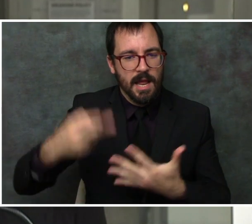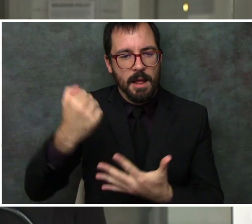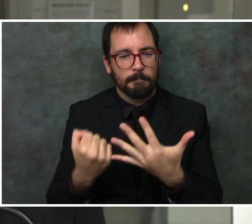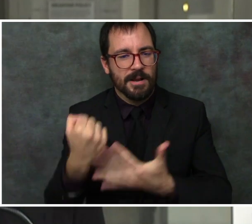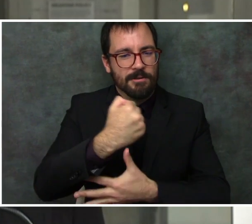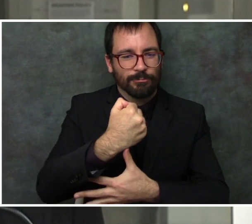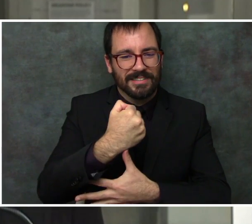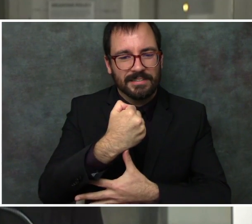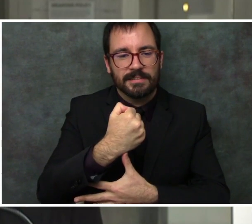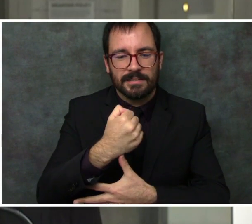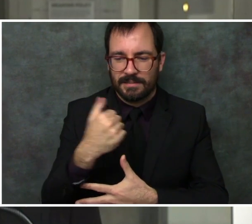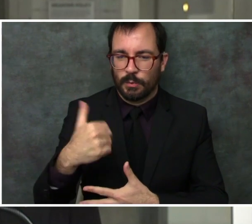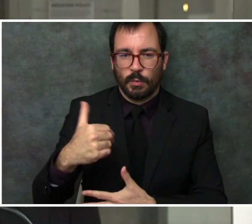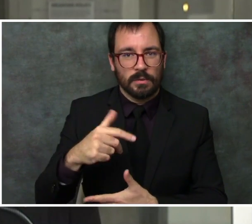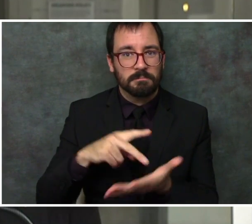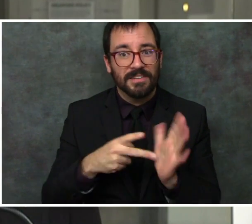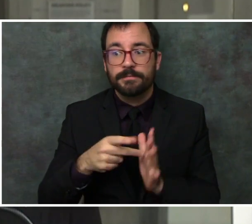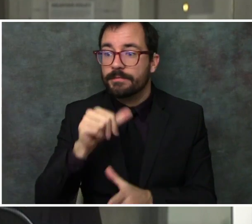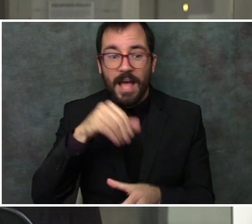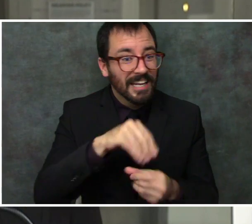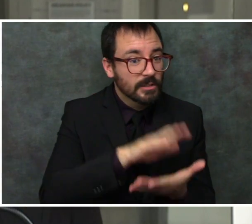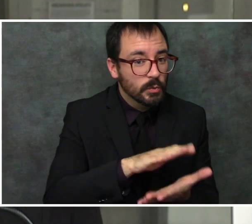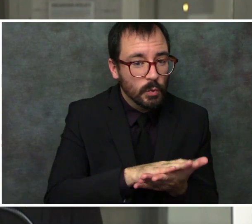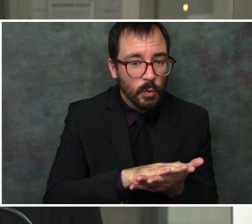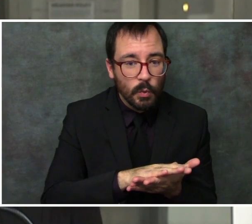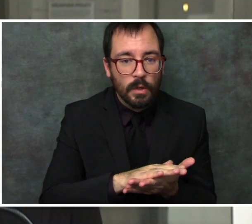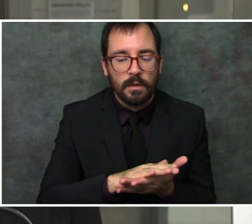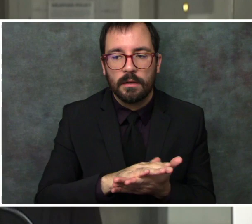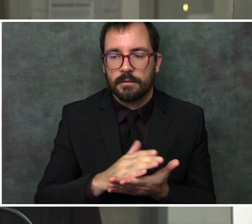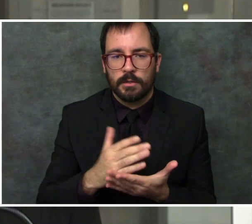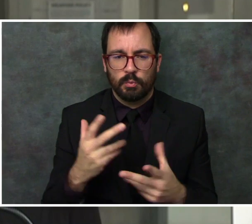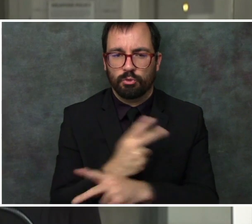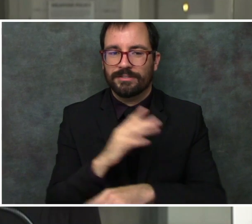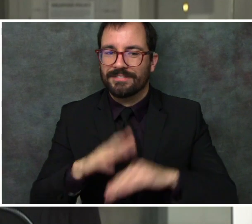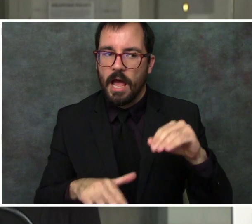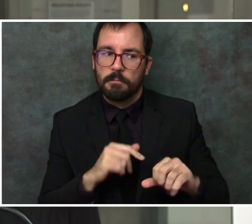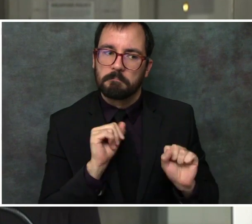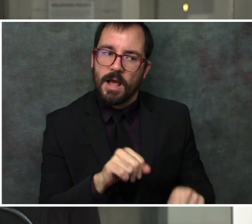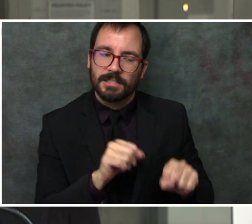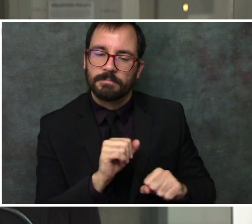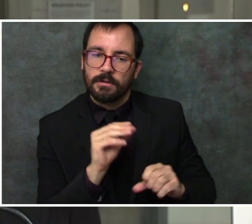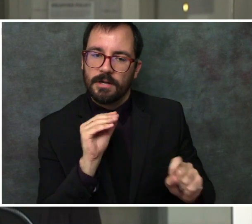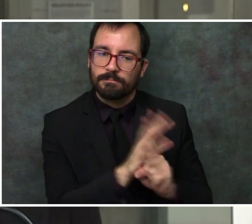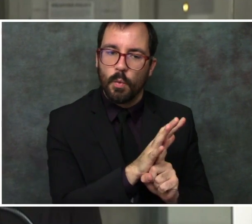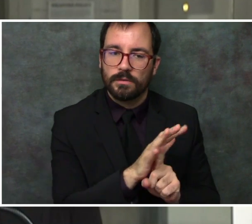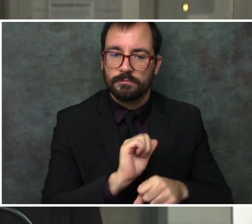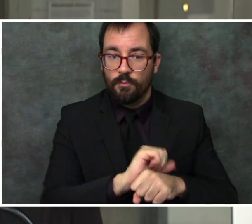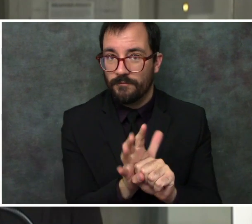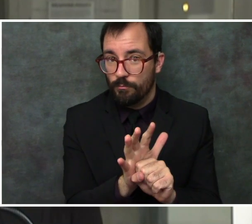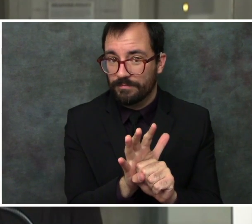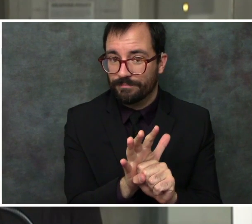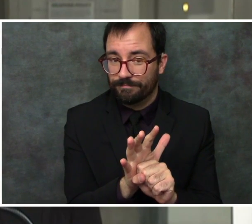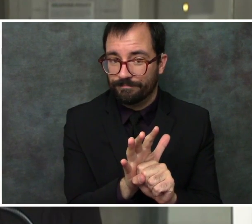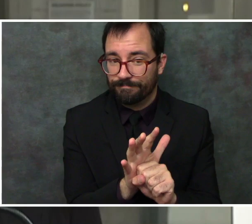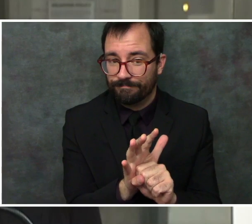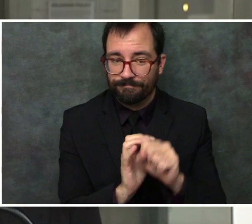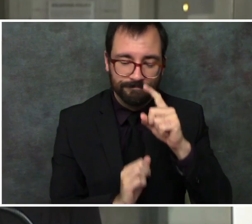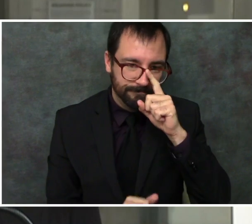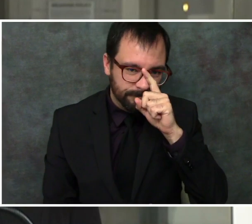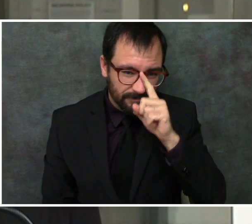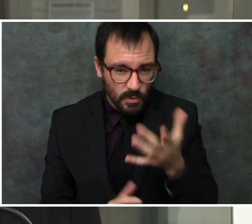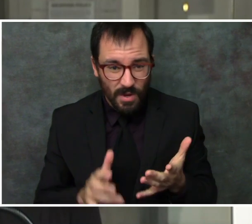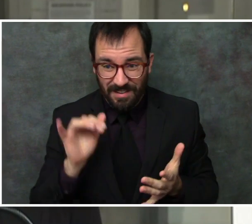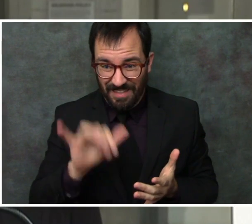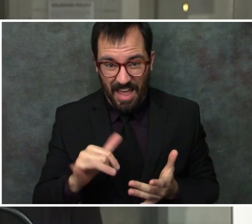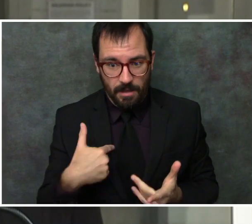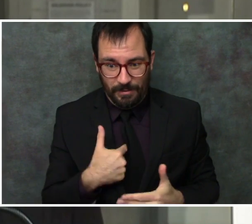risk of COVID can be. The risk of moving backwards, that is very difficult to recover from. We are hearing